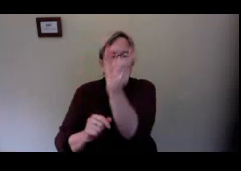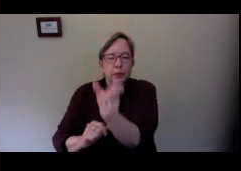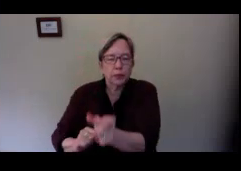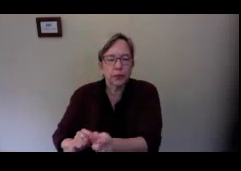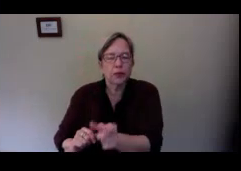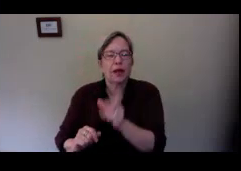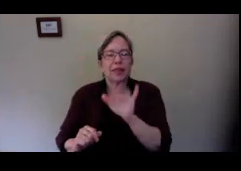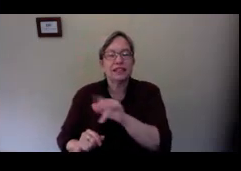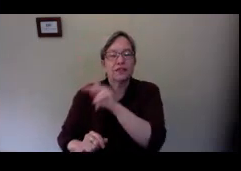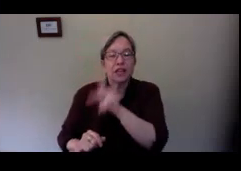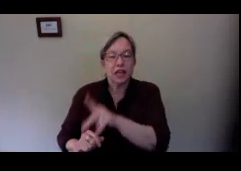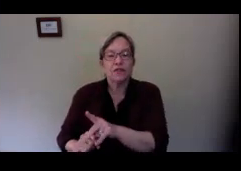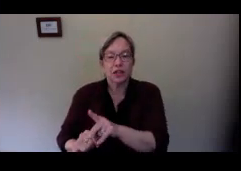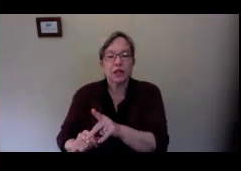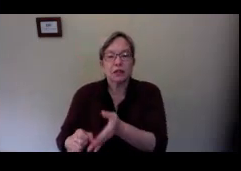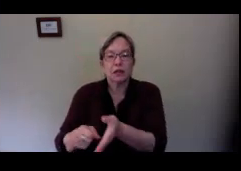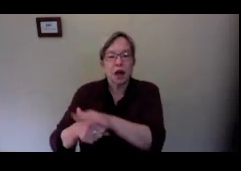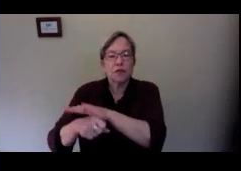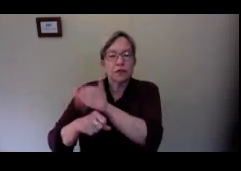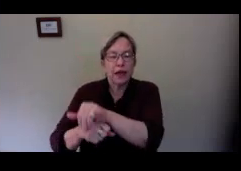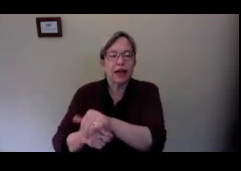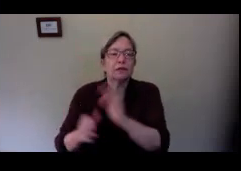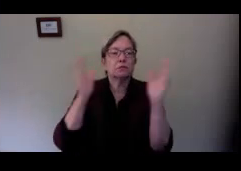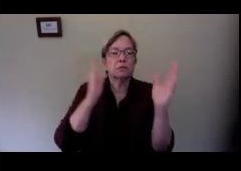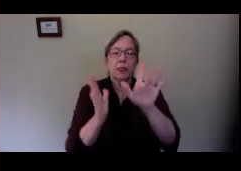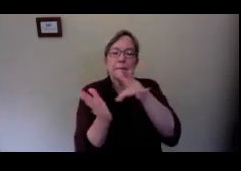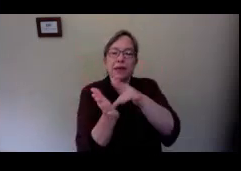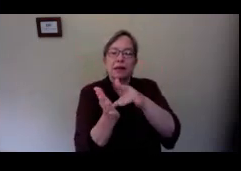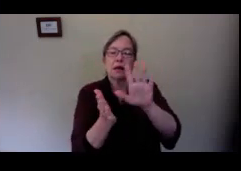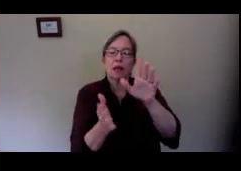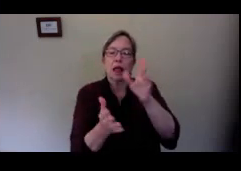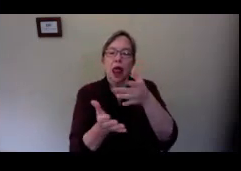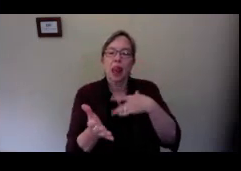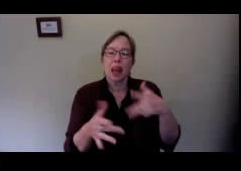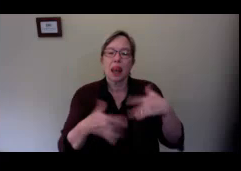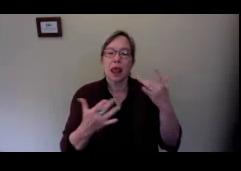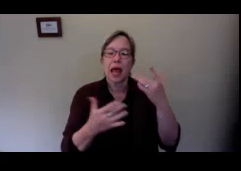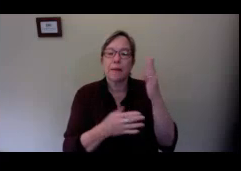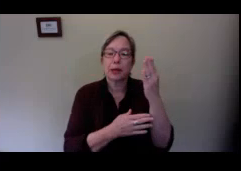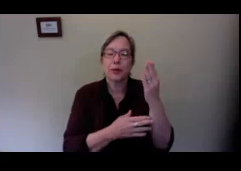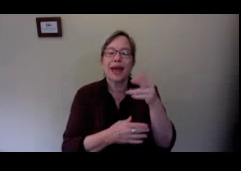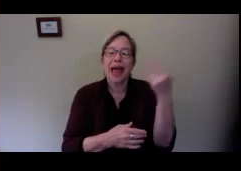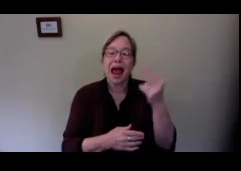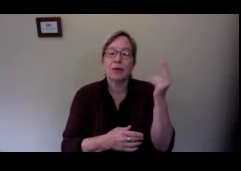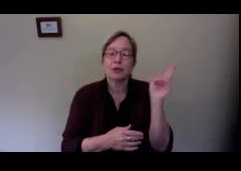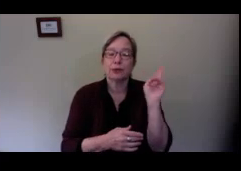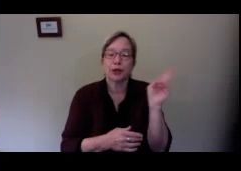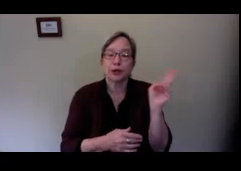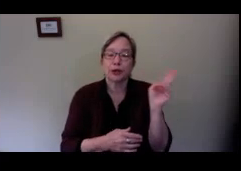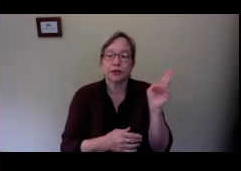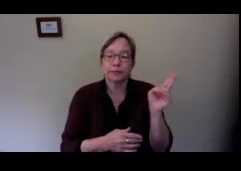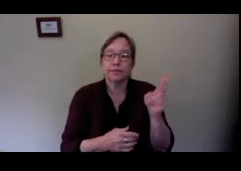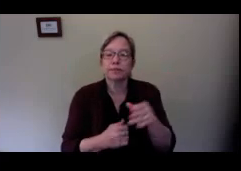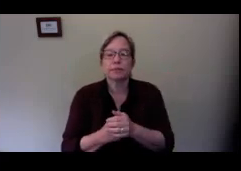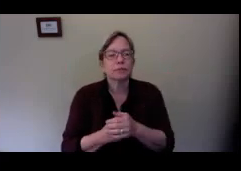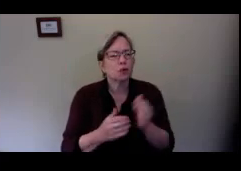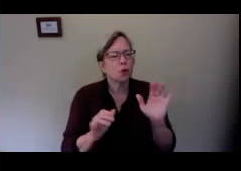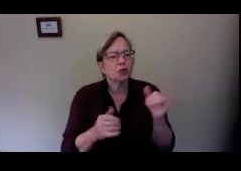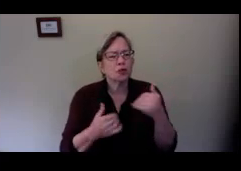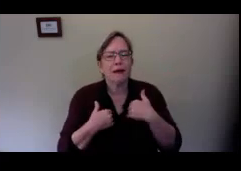regional office. In the center, in the light blue, that is our Harrisburg regional office. We also have a central